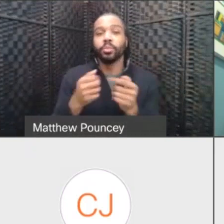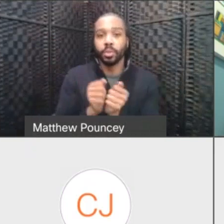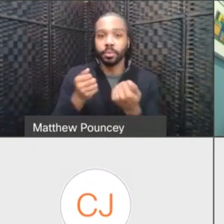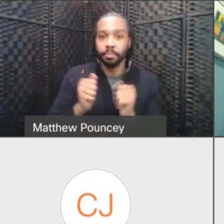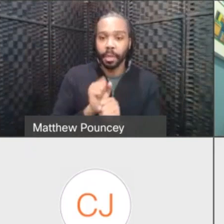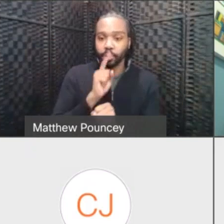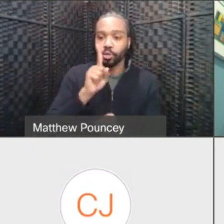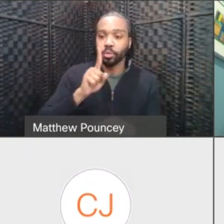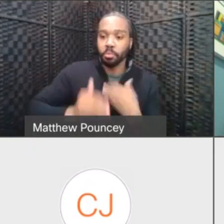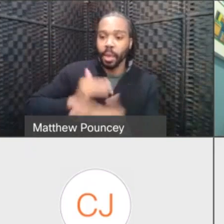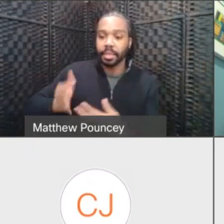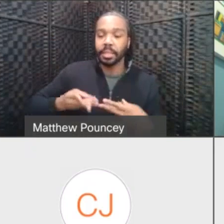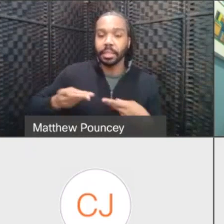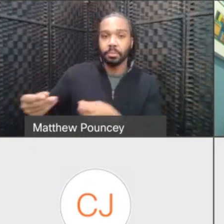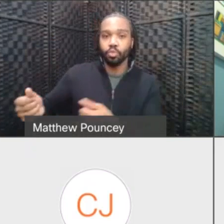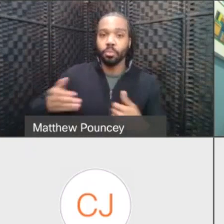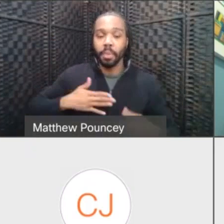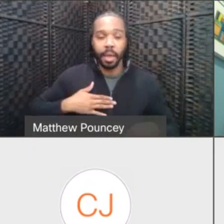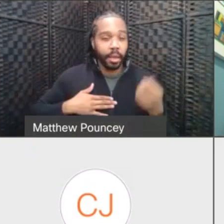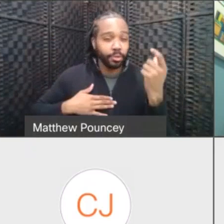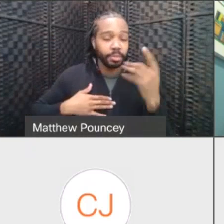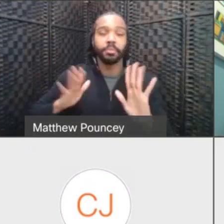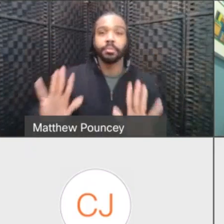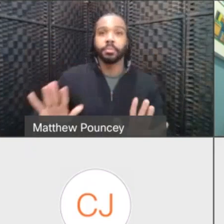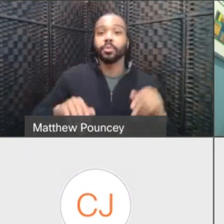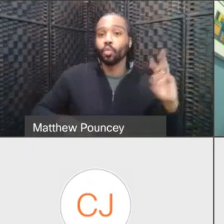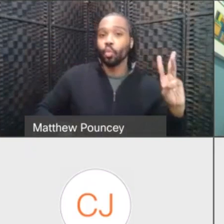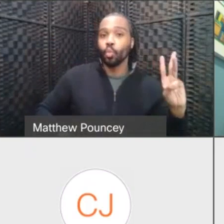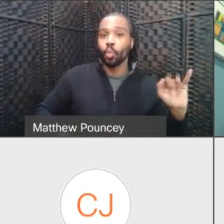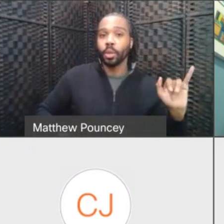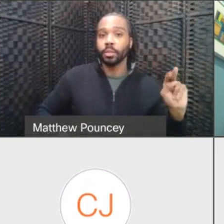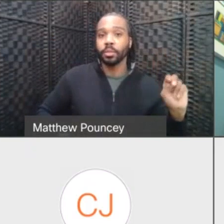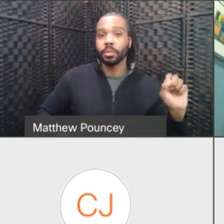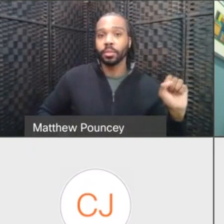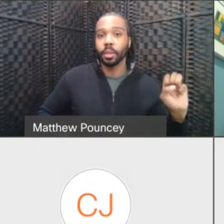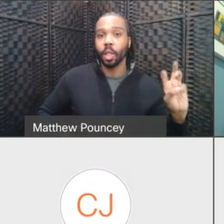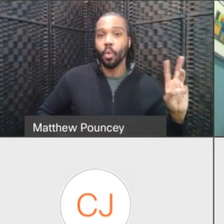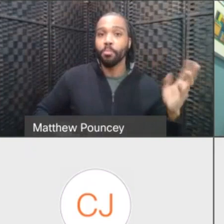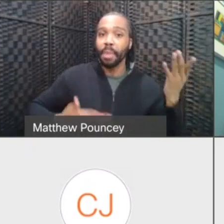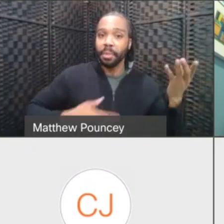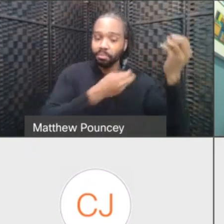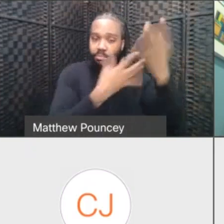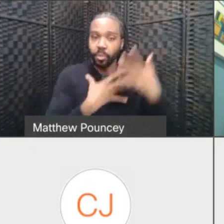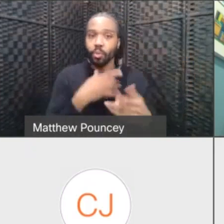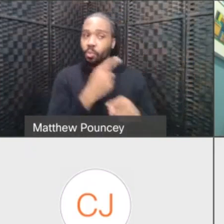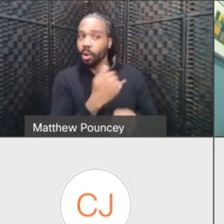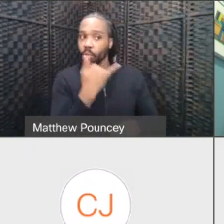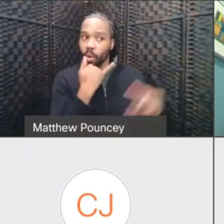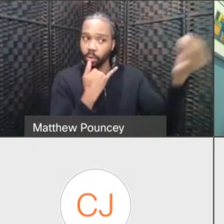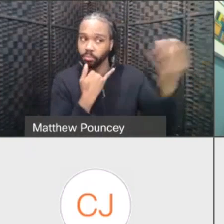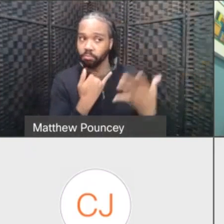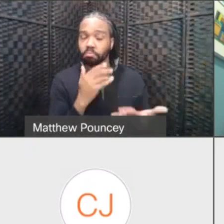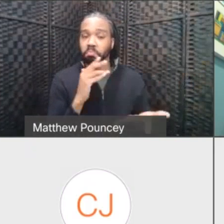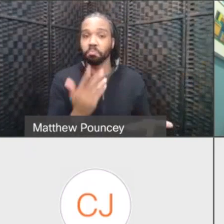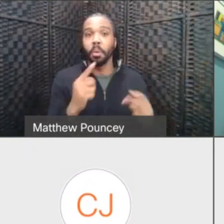My understanding, and Winslow may want to correct this if I'm wrong, but my understanding from our discussion was